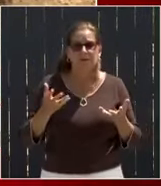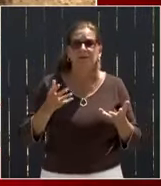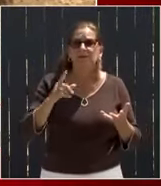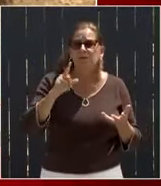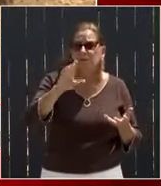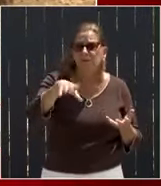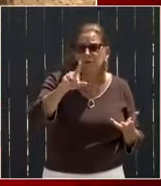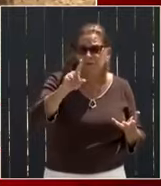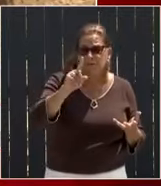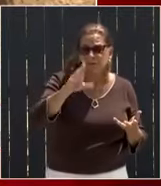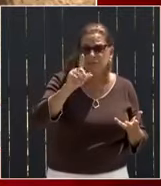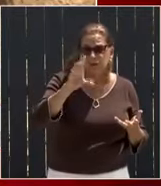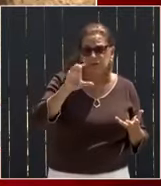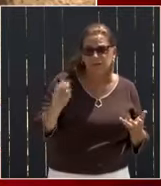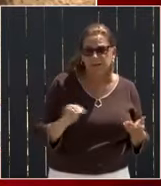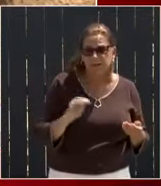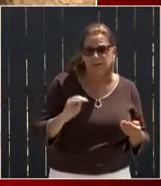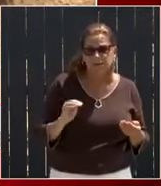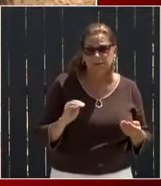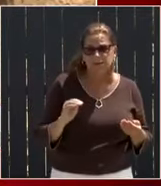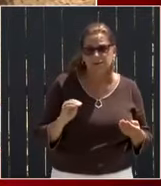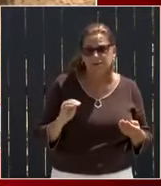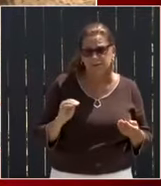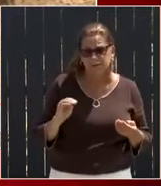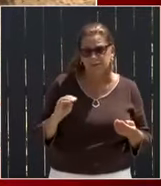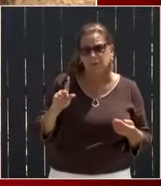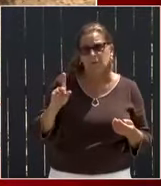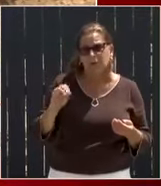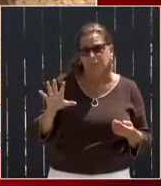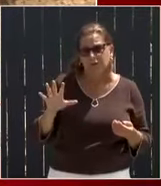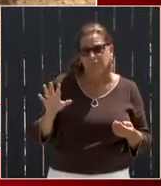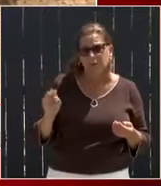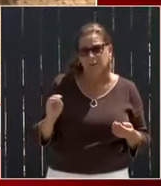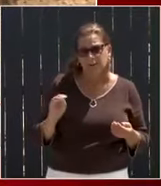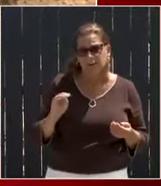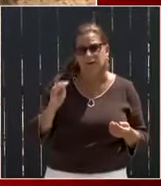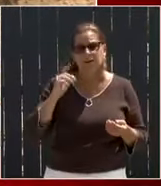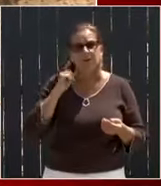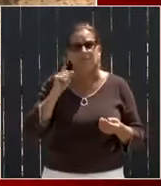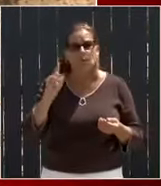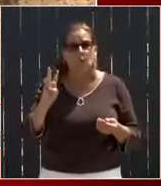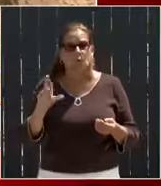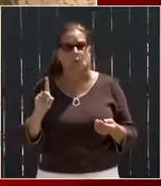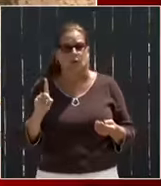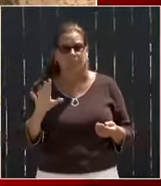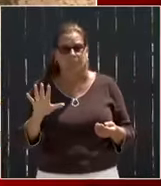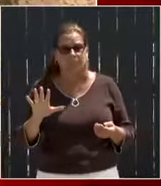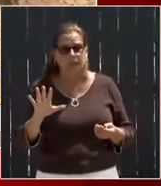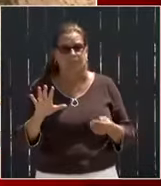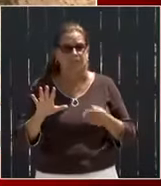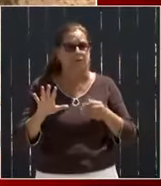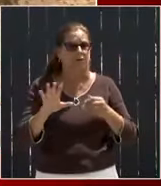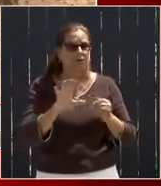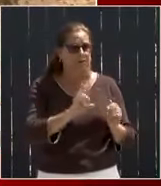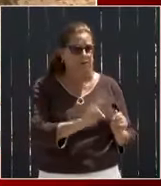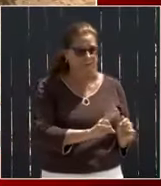for as much as we can in Ward 5, 7, and 8. So thank you very much, and thank you, Smith. Thank you, Brad and W.C.